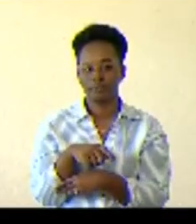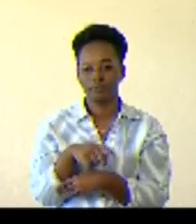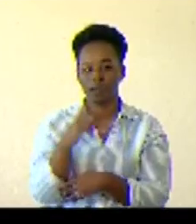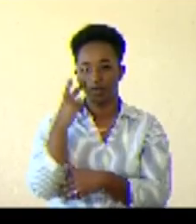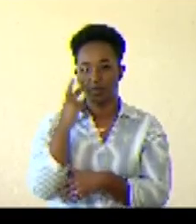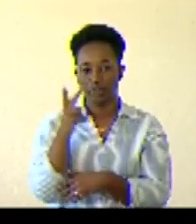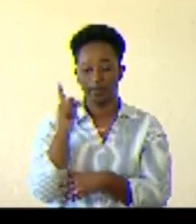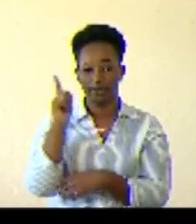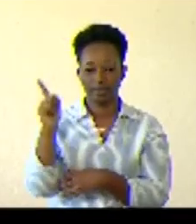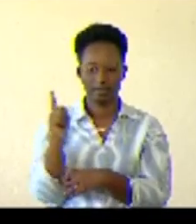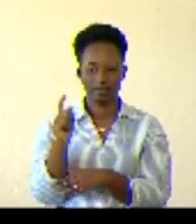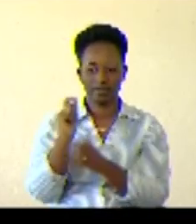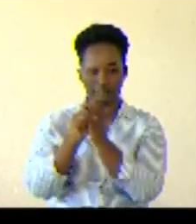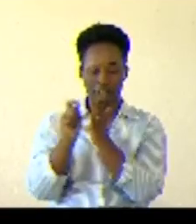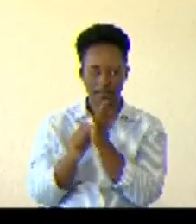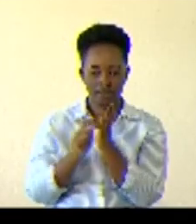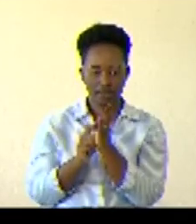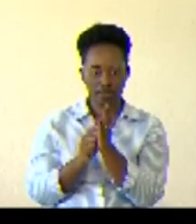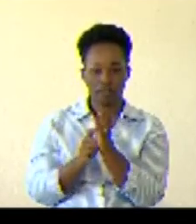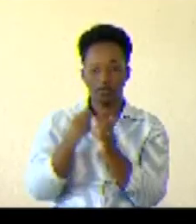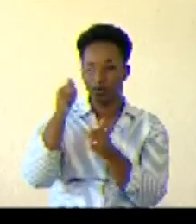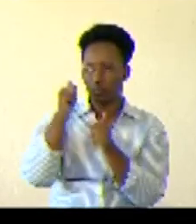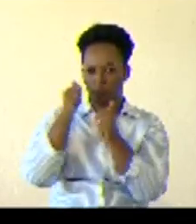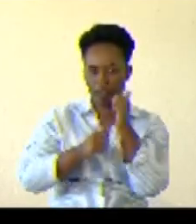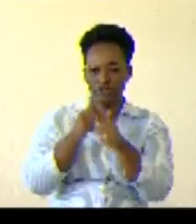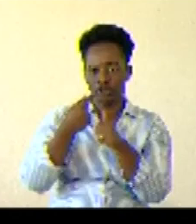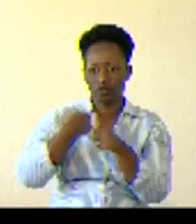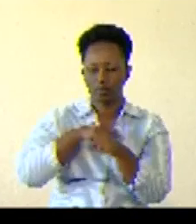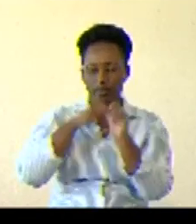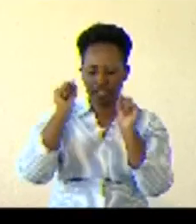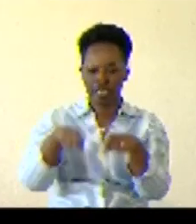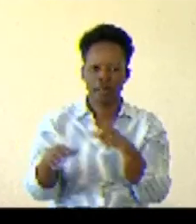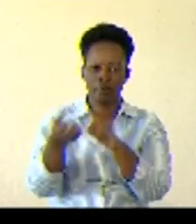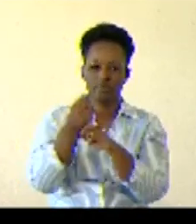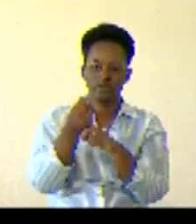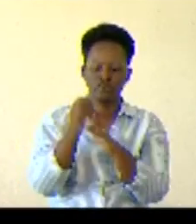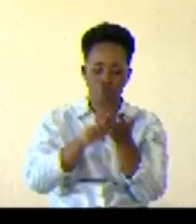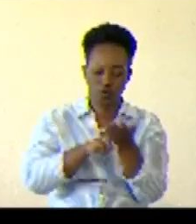look at this statement, which we can use, and we get our disposable